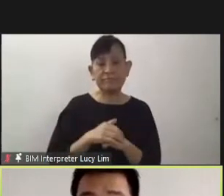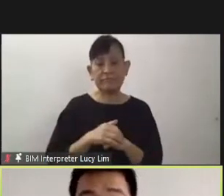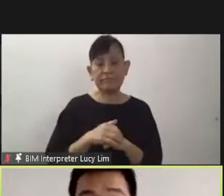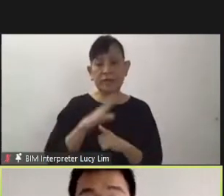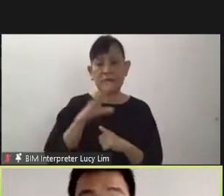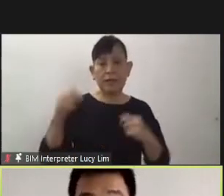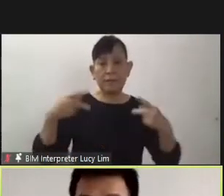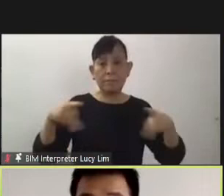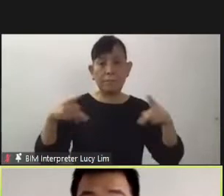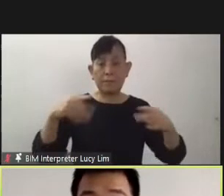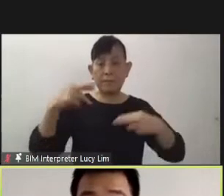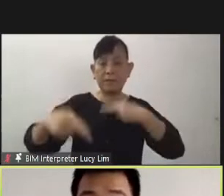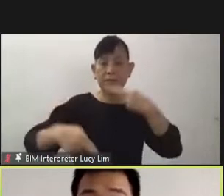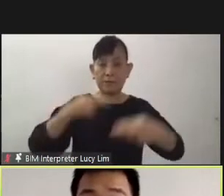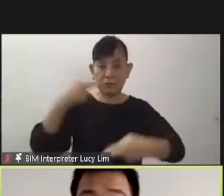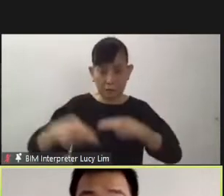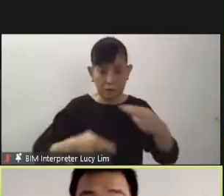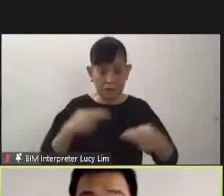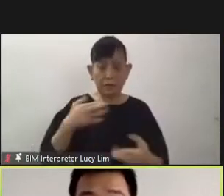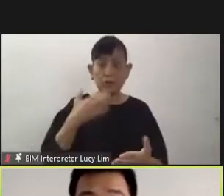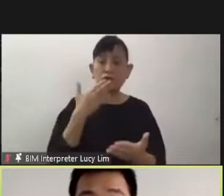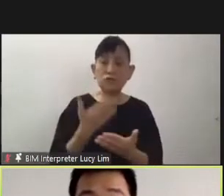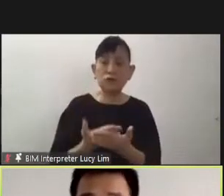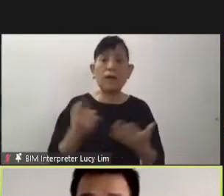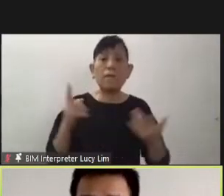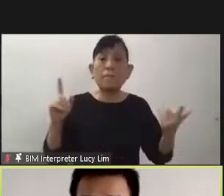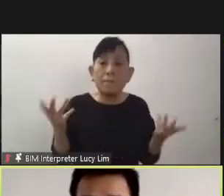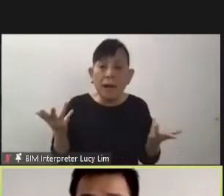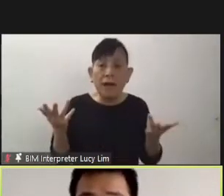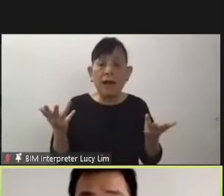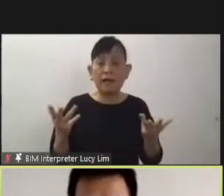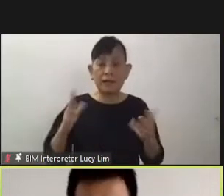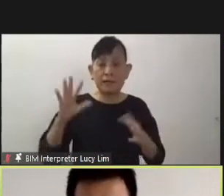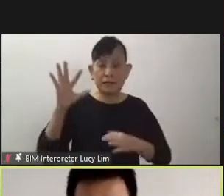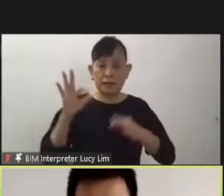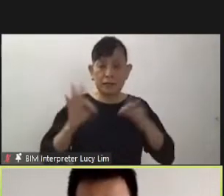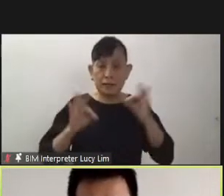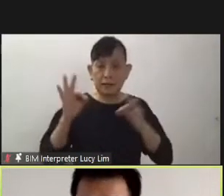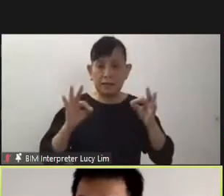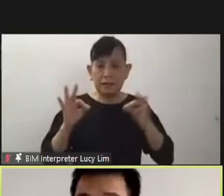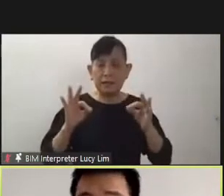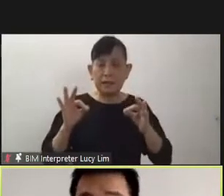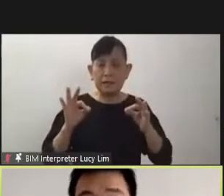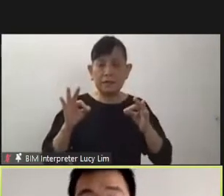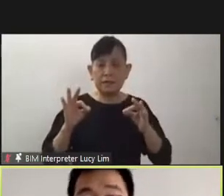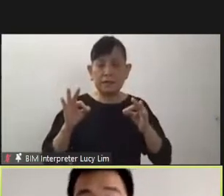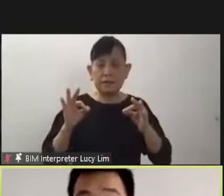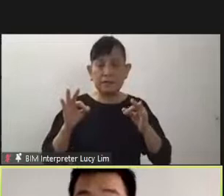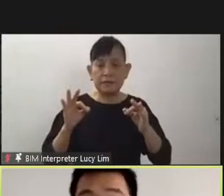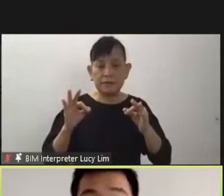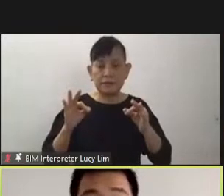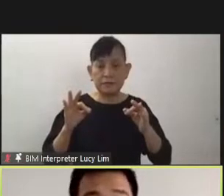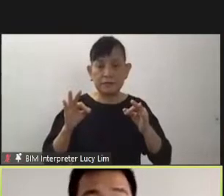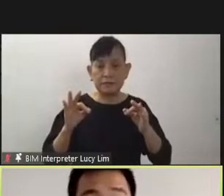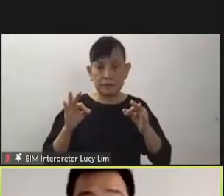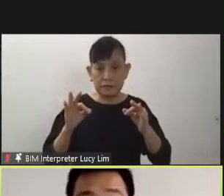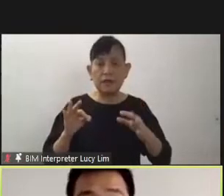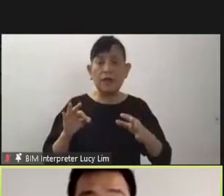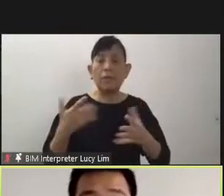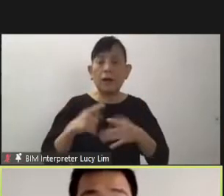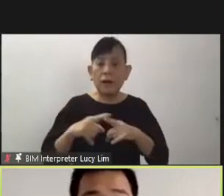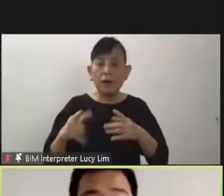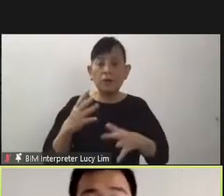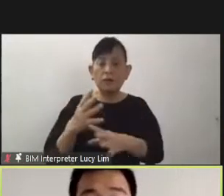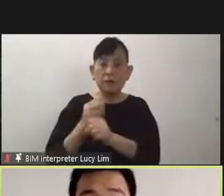plastic recycling is good. The concern now is after we went down to the ground, we received a complaint from lots